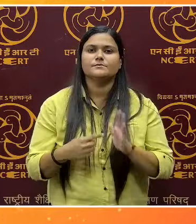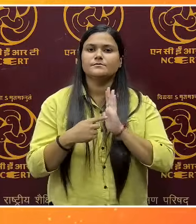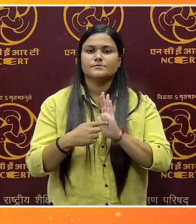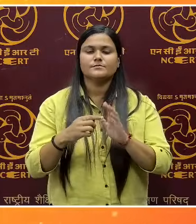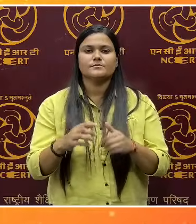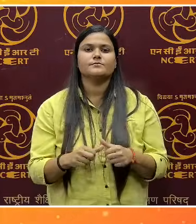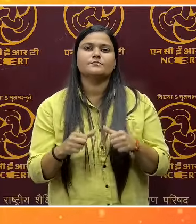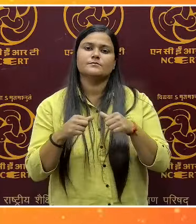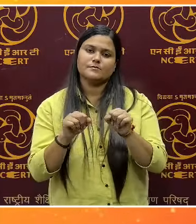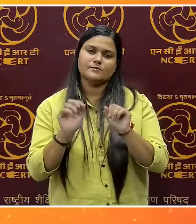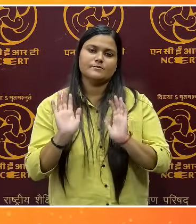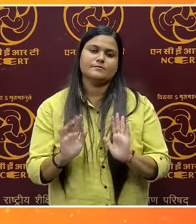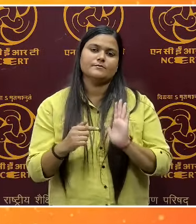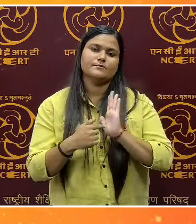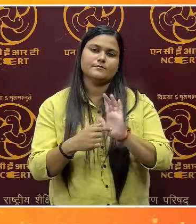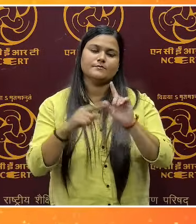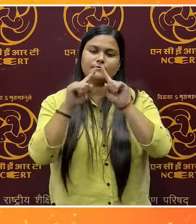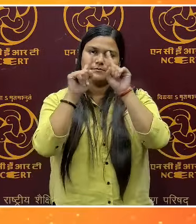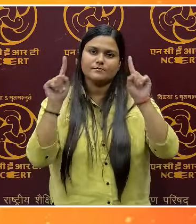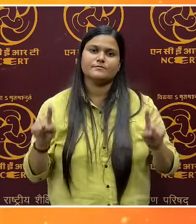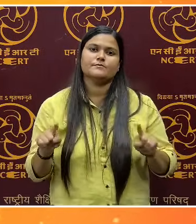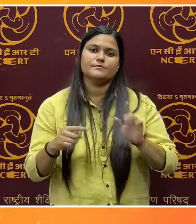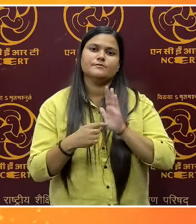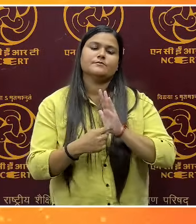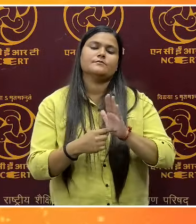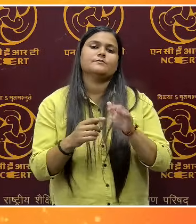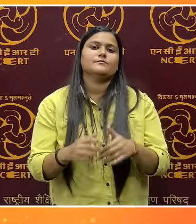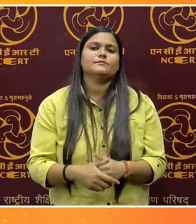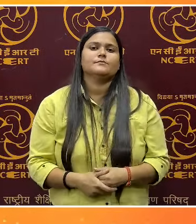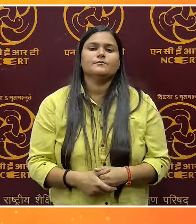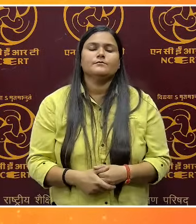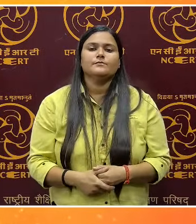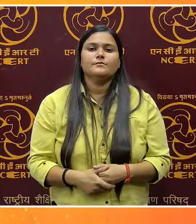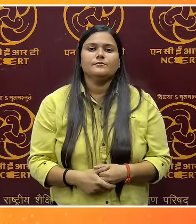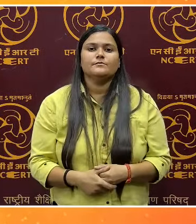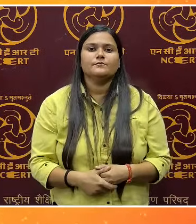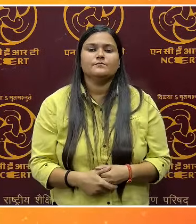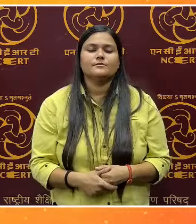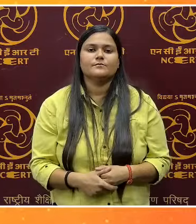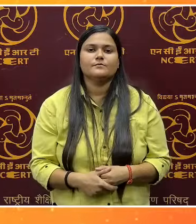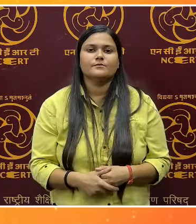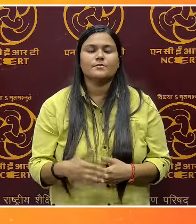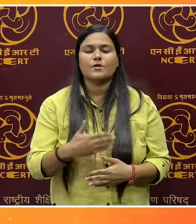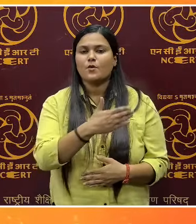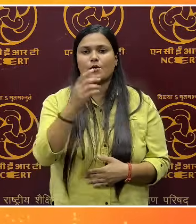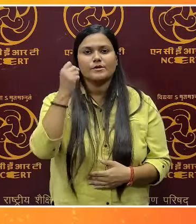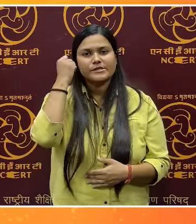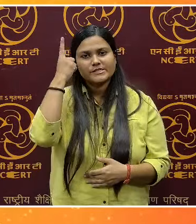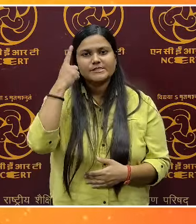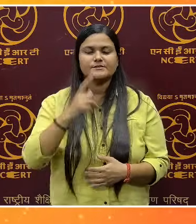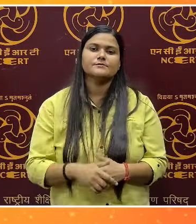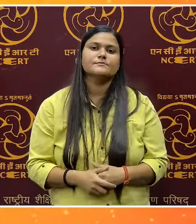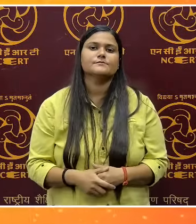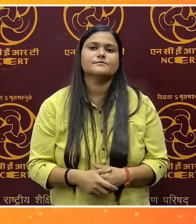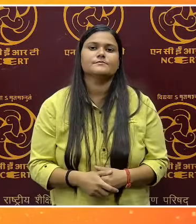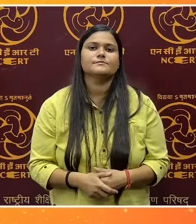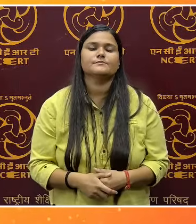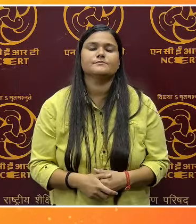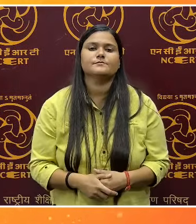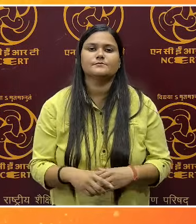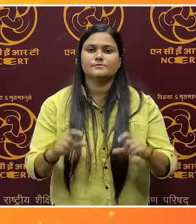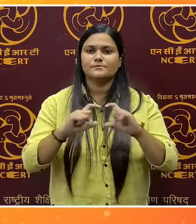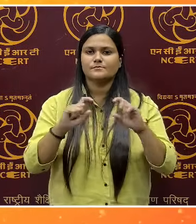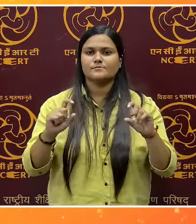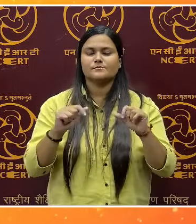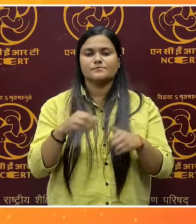the answer because the answer is asked in exponential form. True. Okay. So I hope you have understood this. Exactly, ma'am. This is very clear and